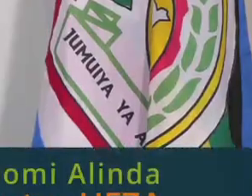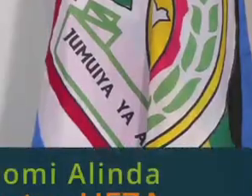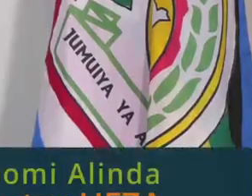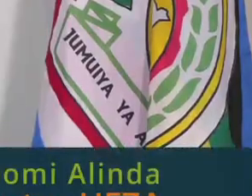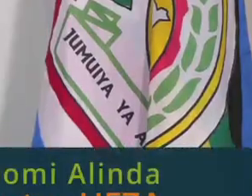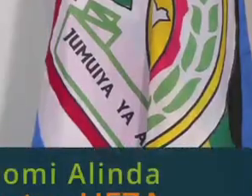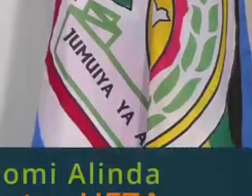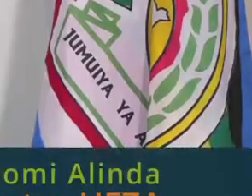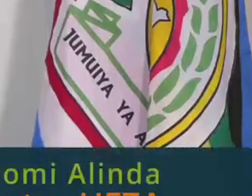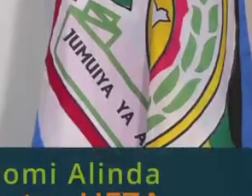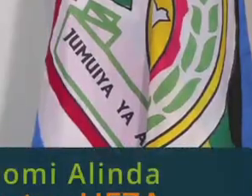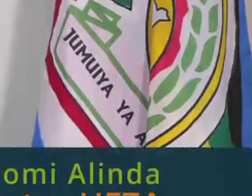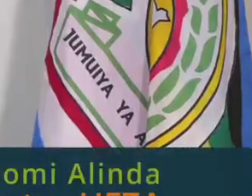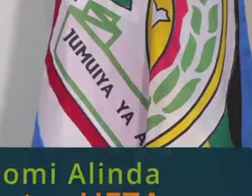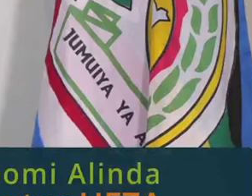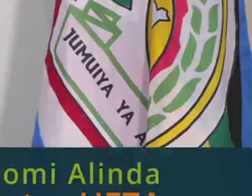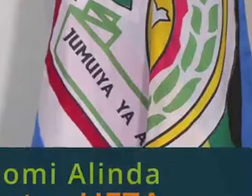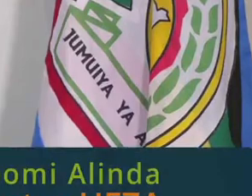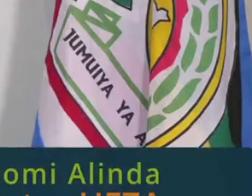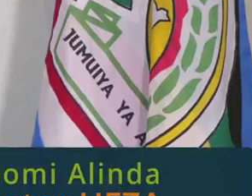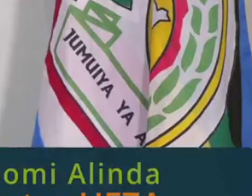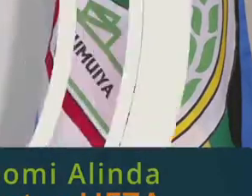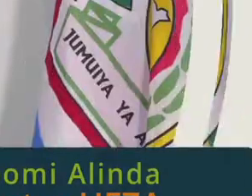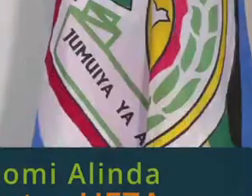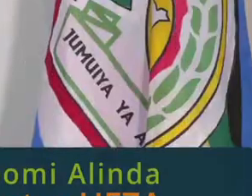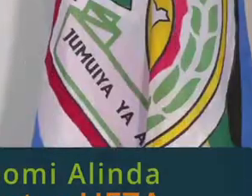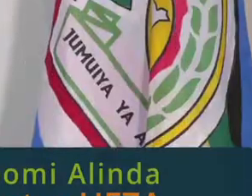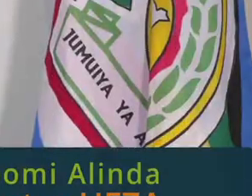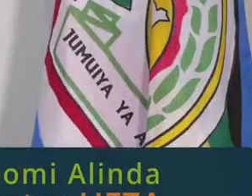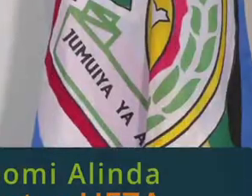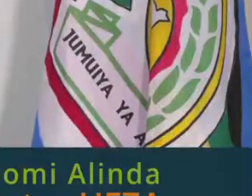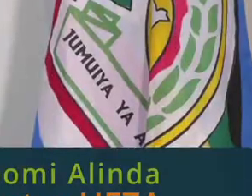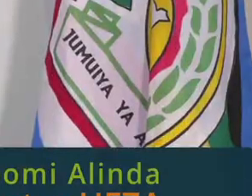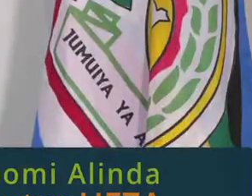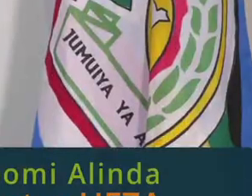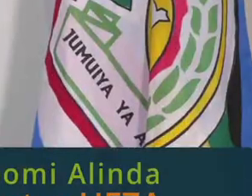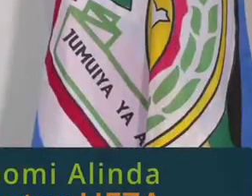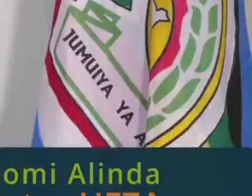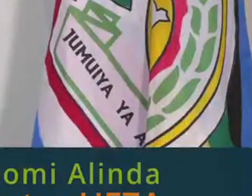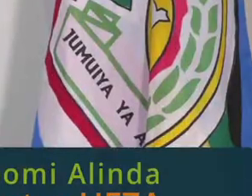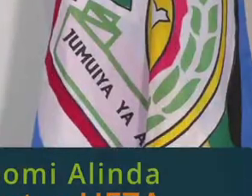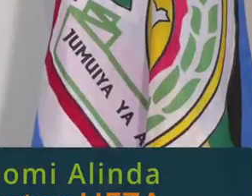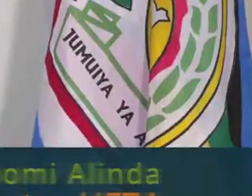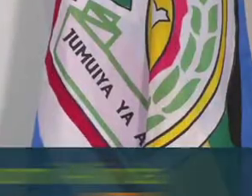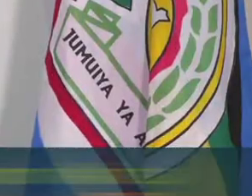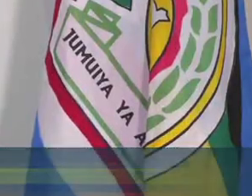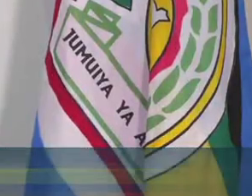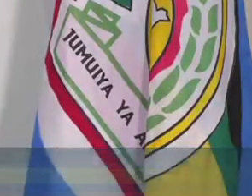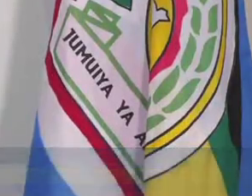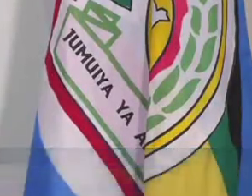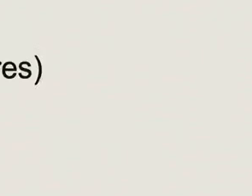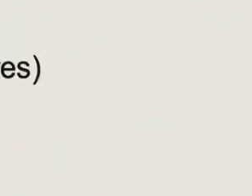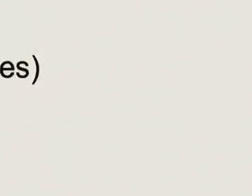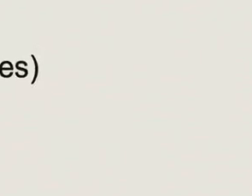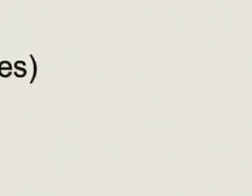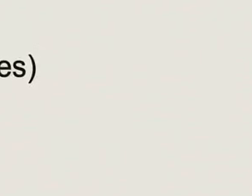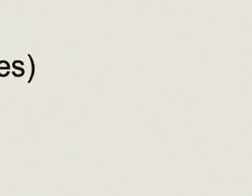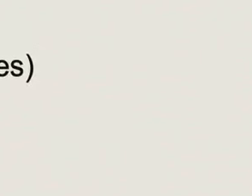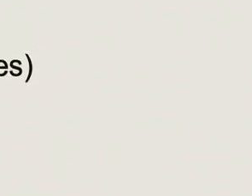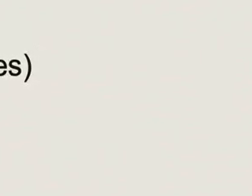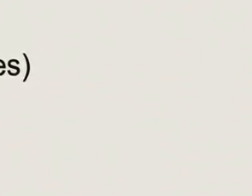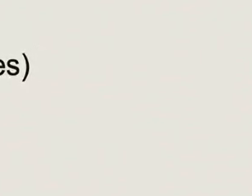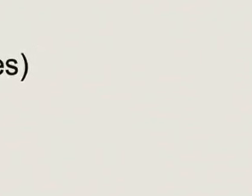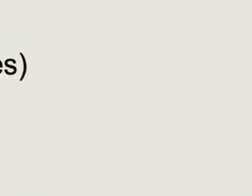for development in the age of global value chains. With 27 free zone licenses, these are both